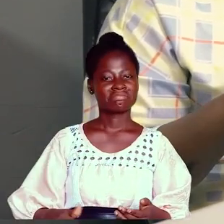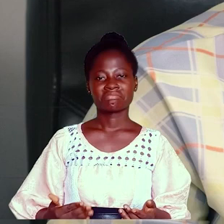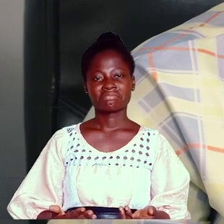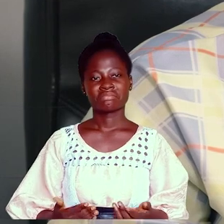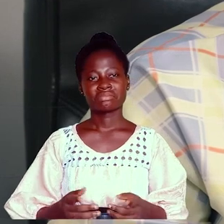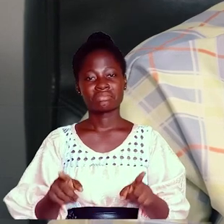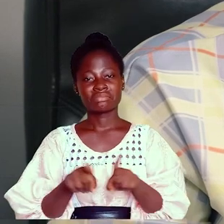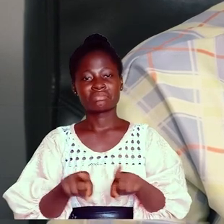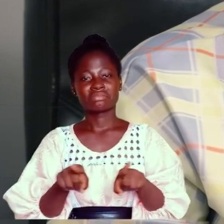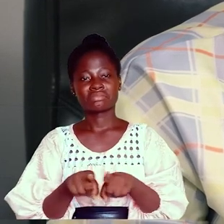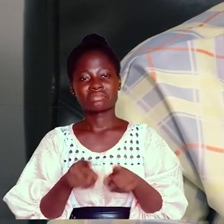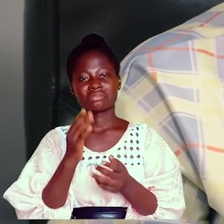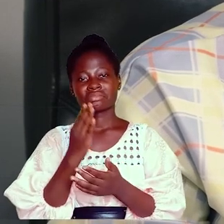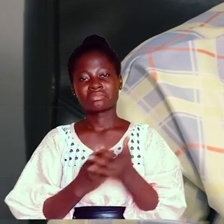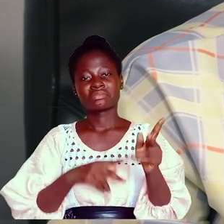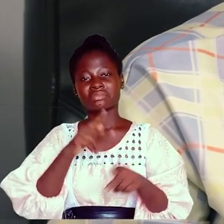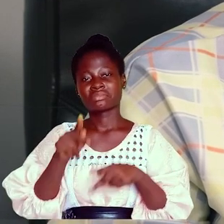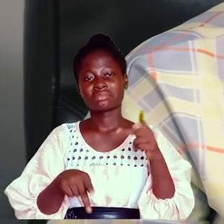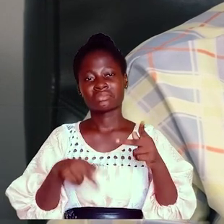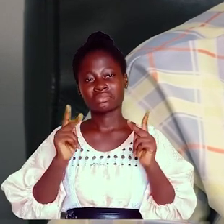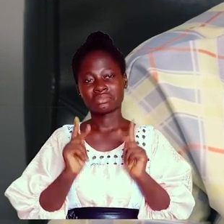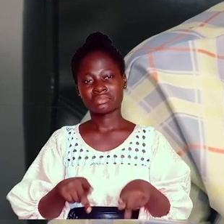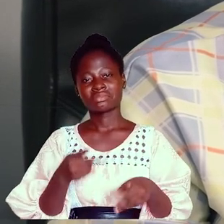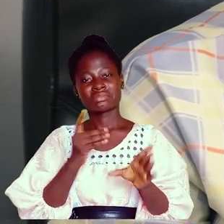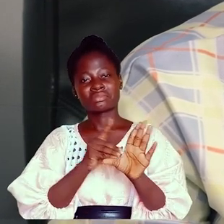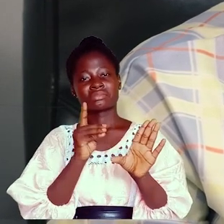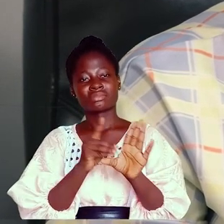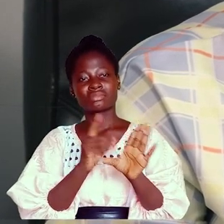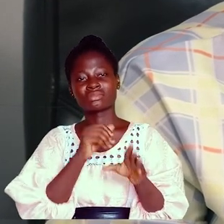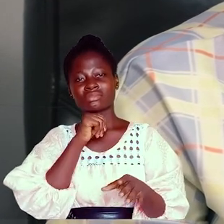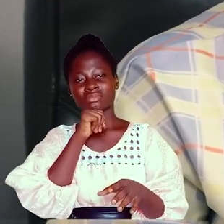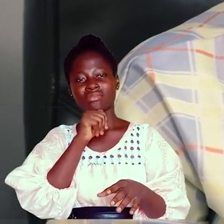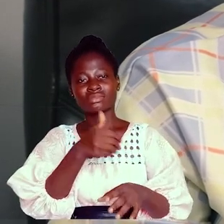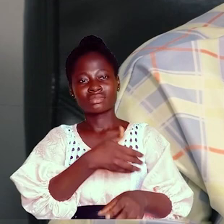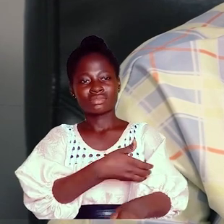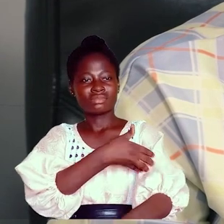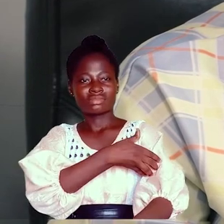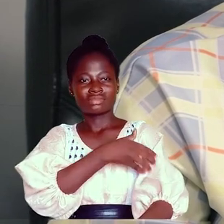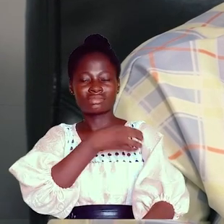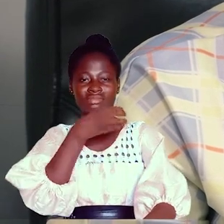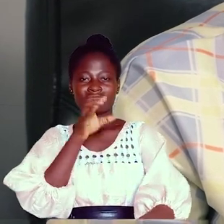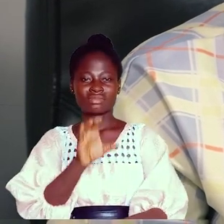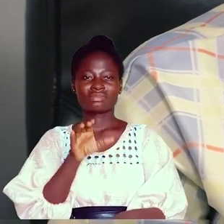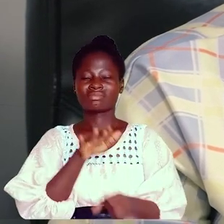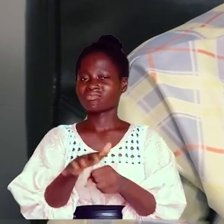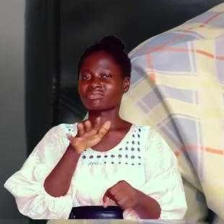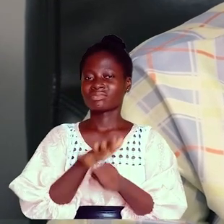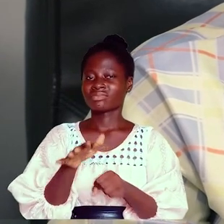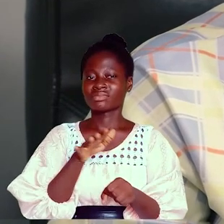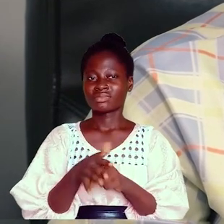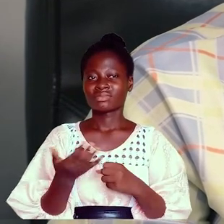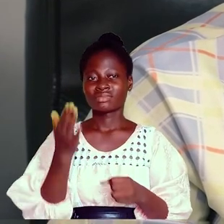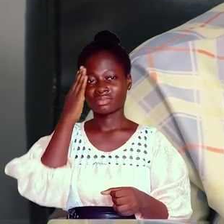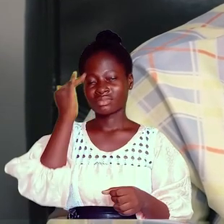issues. Also, some of our people, that is persons with disabilities, are not also empowered enough to